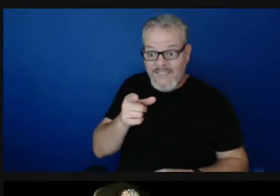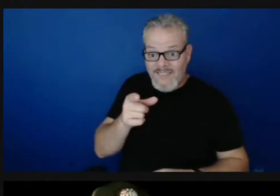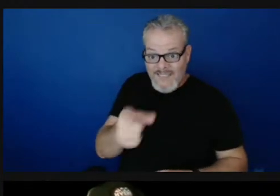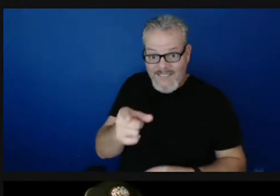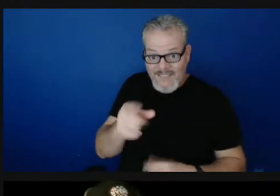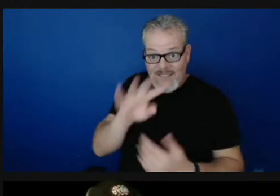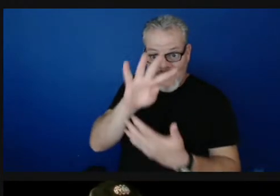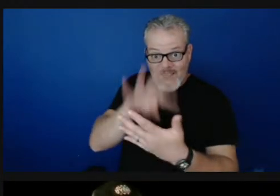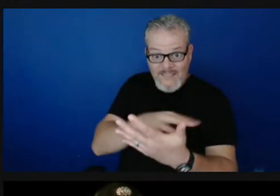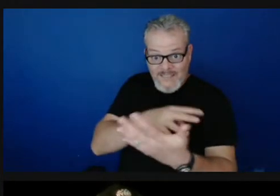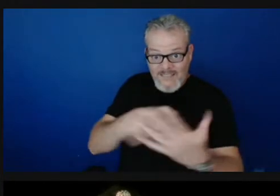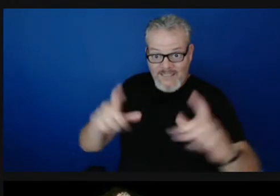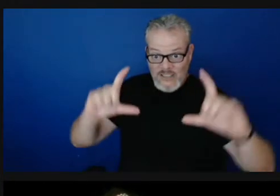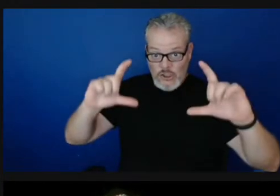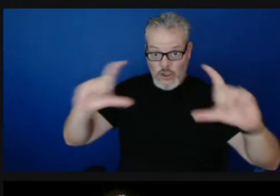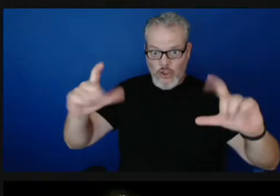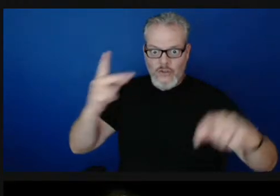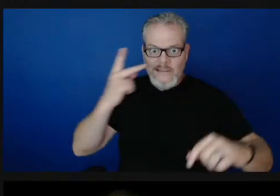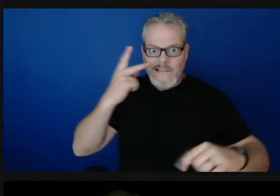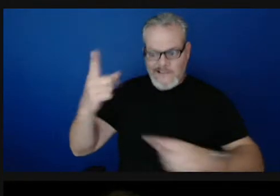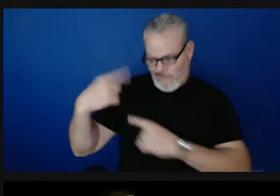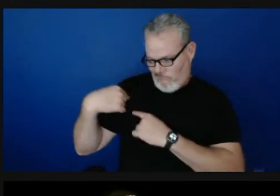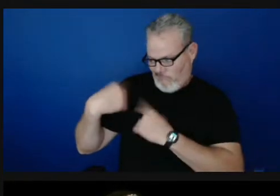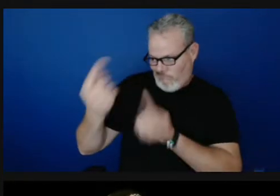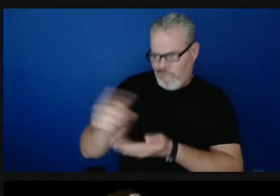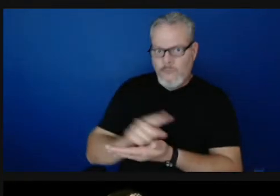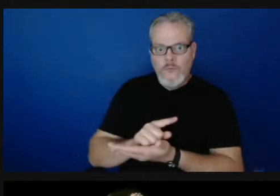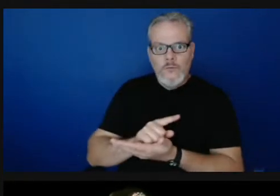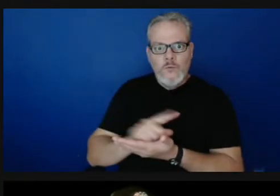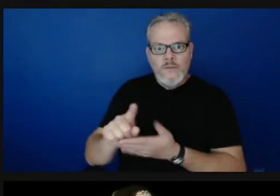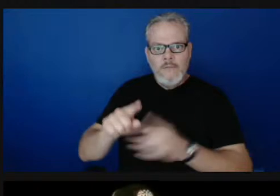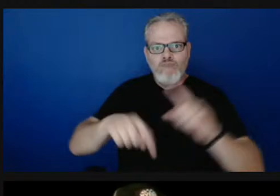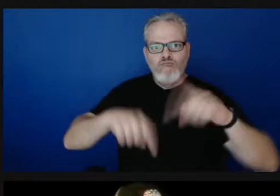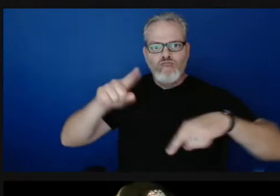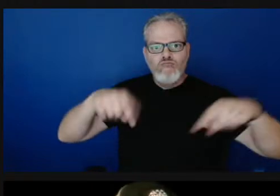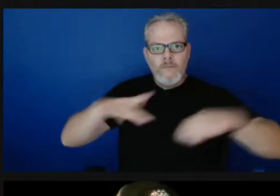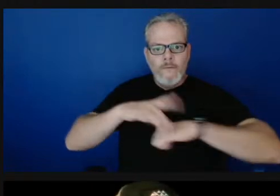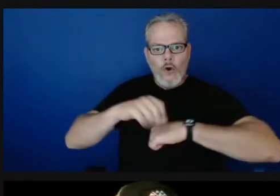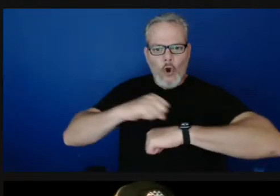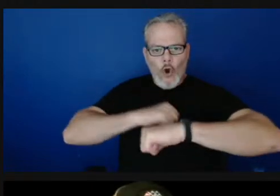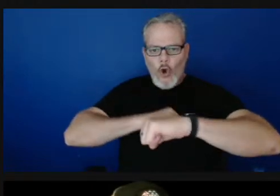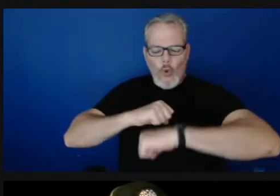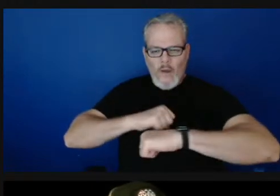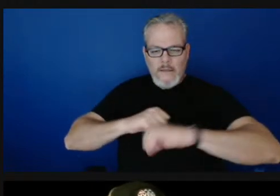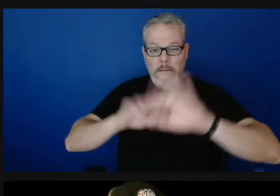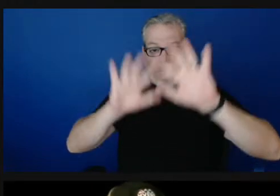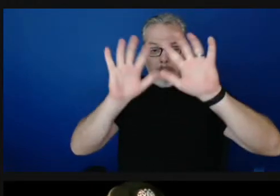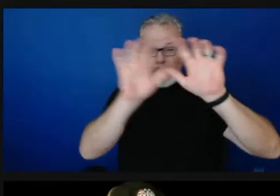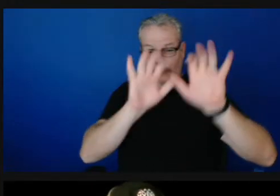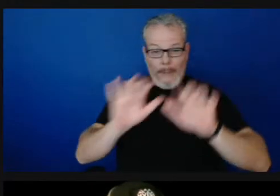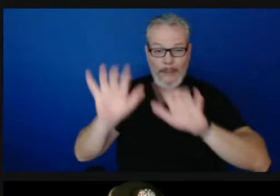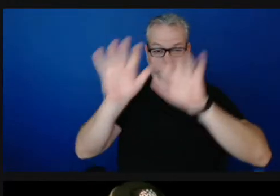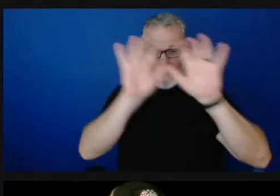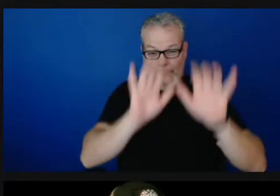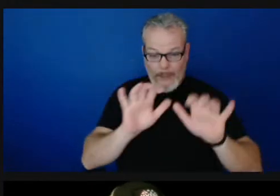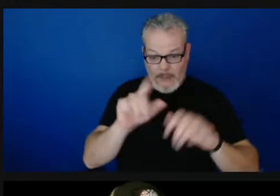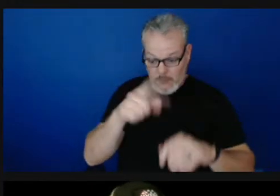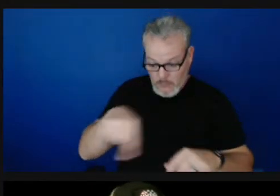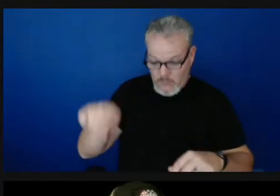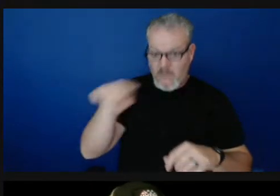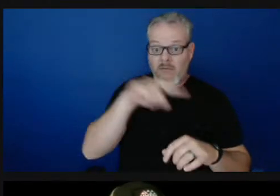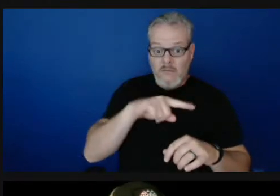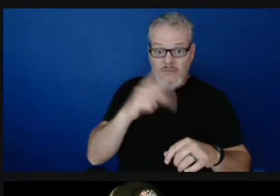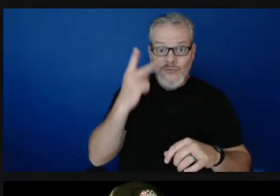map, are very scattered. You see a concentration underneath the summit of Kīlauea here. And you also see